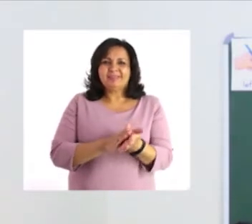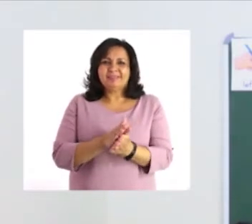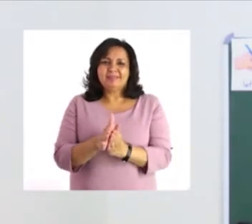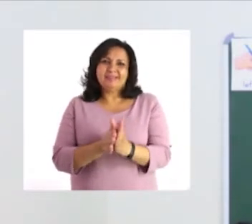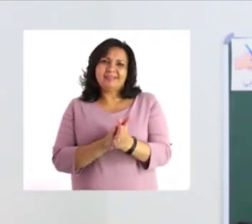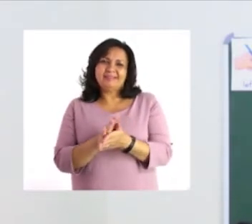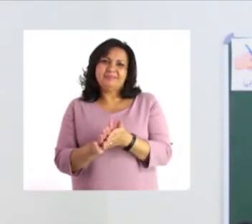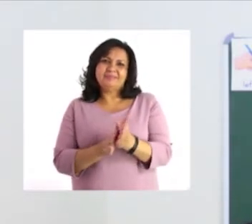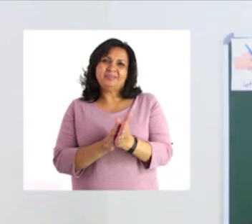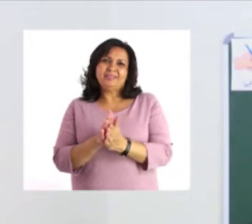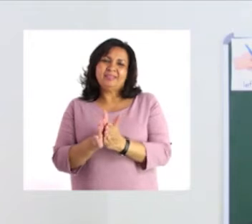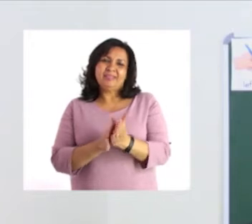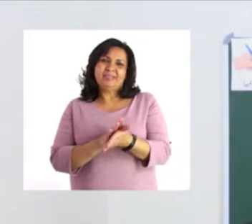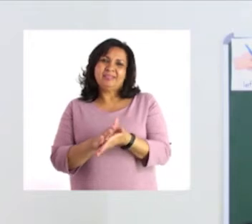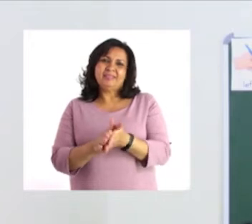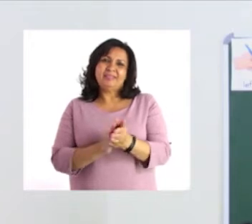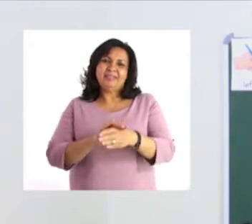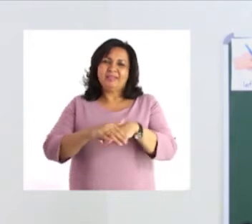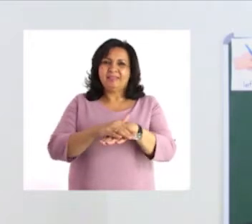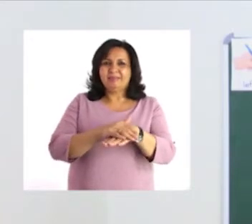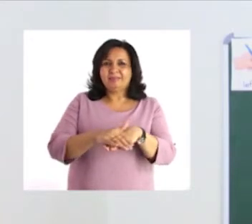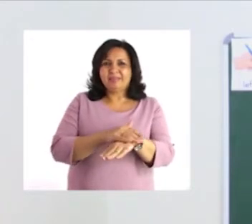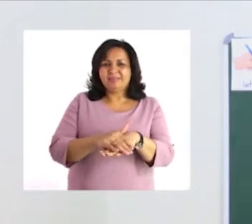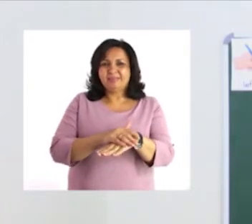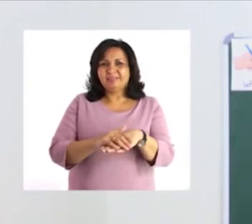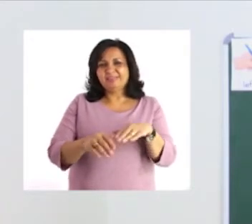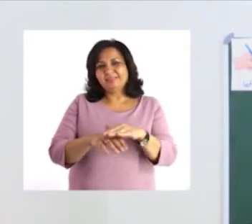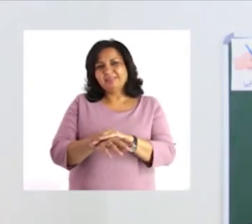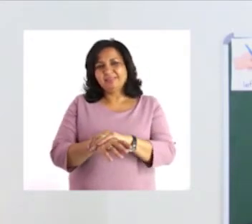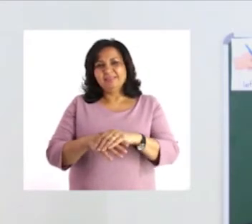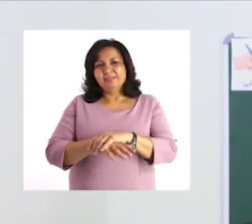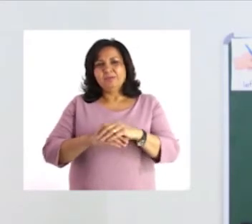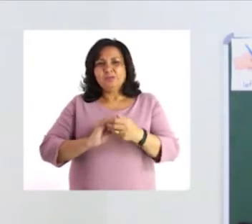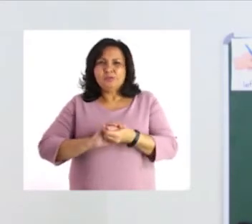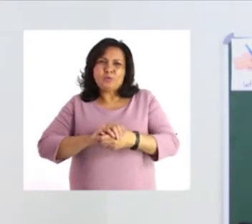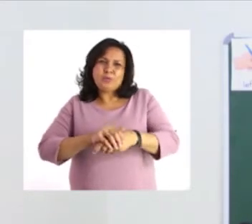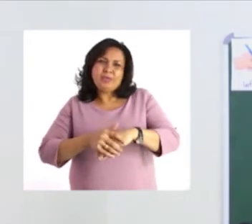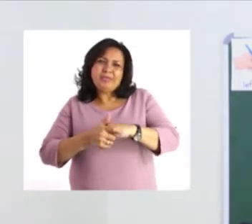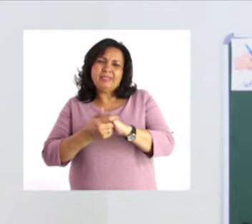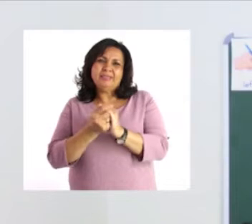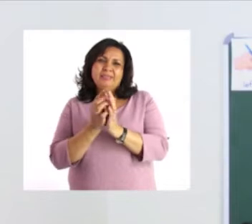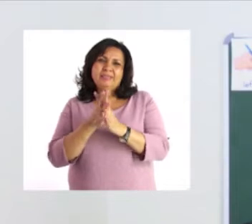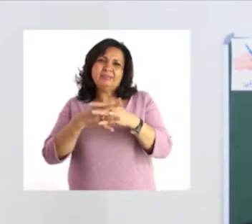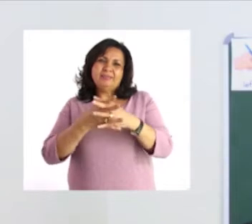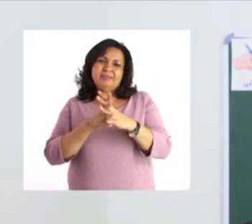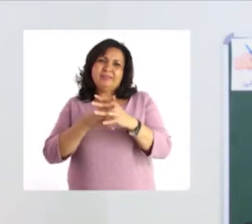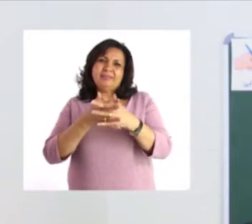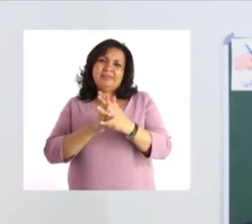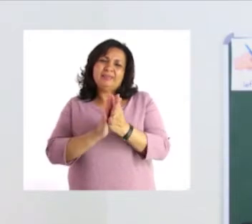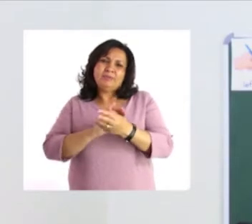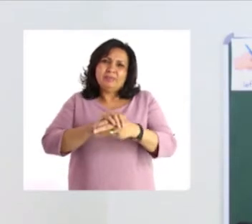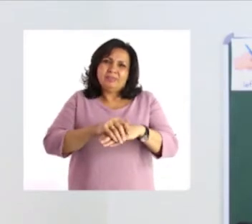hands together and we rub on the back side of our hands and then we rub between our fingers